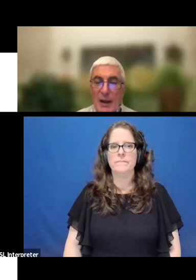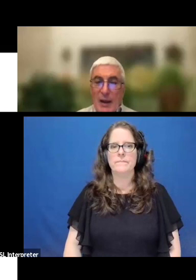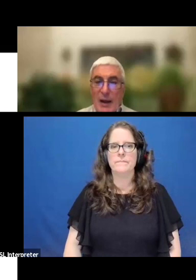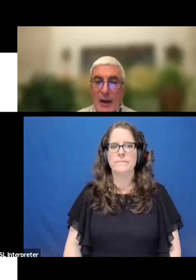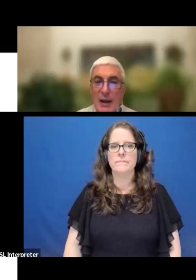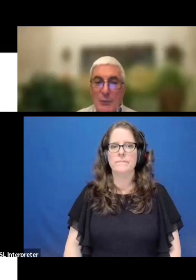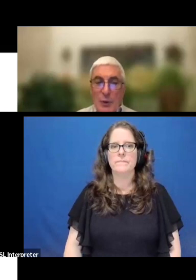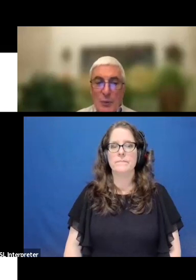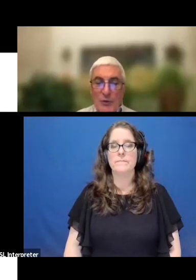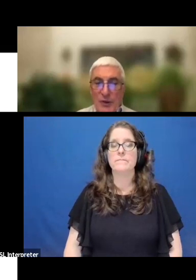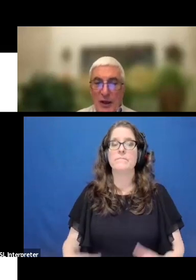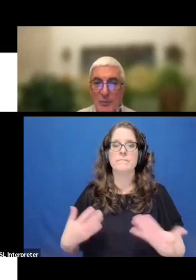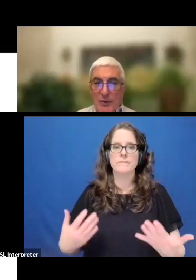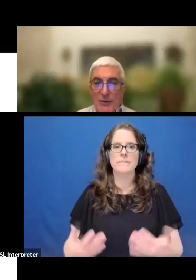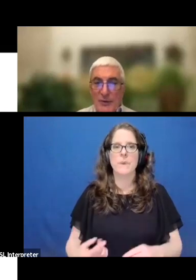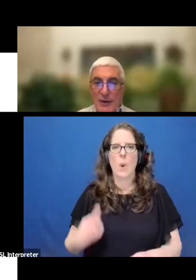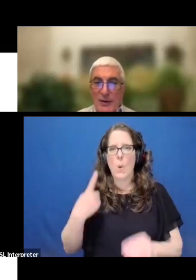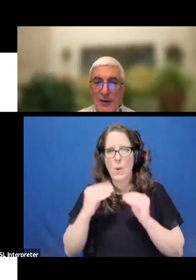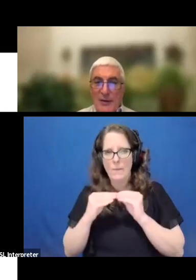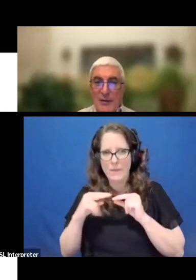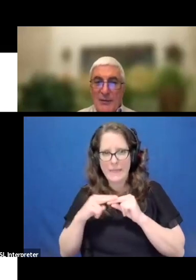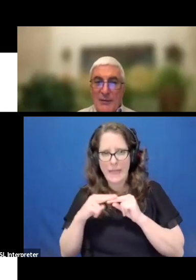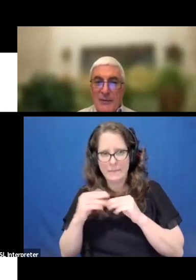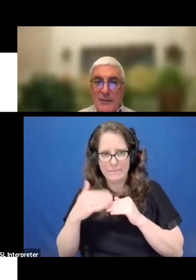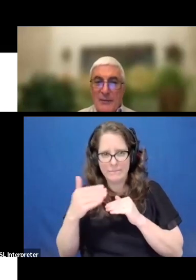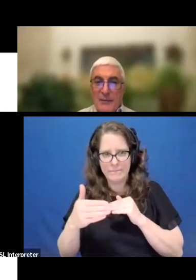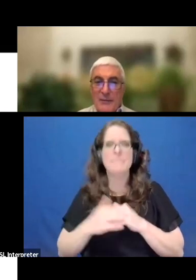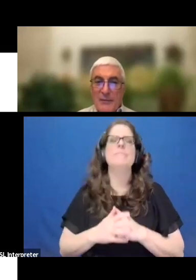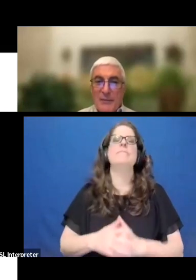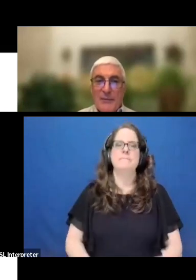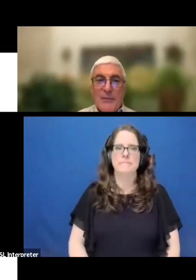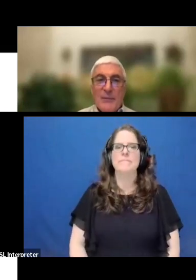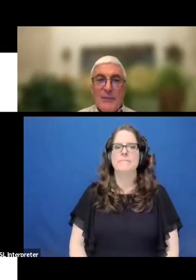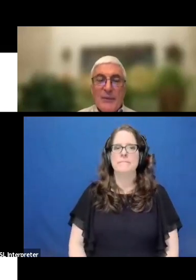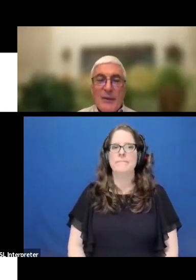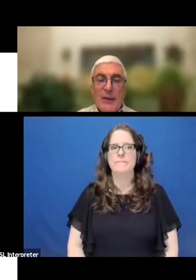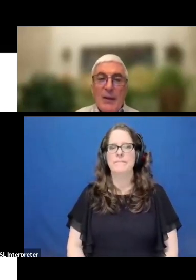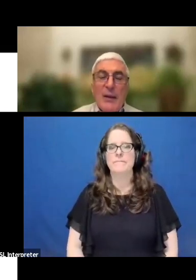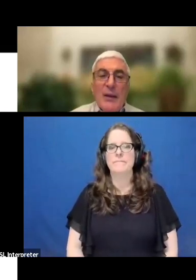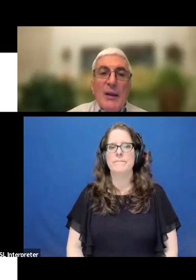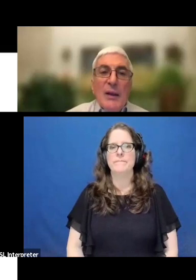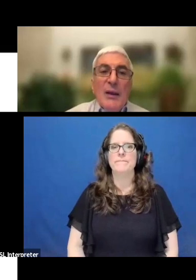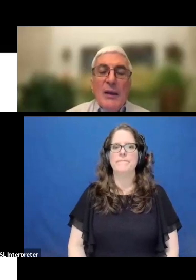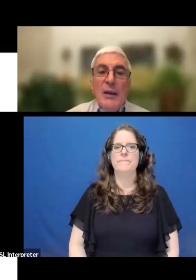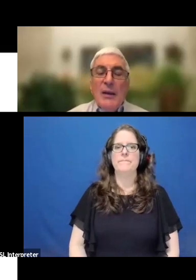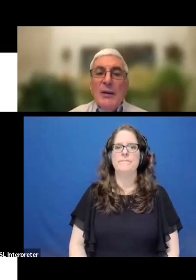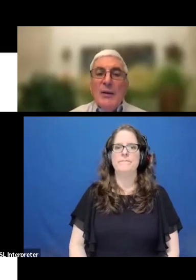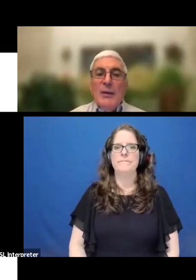And one more slide, please.